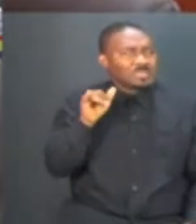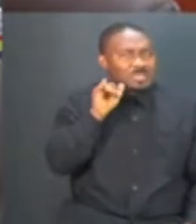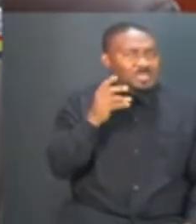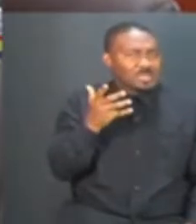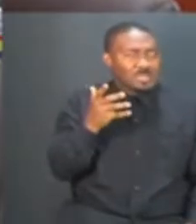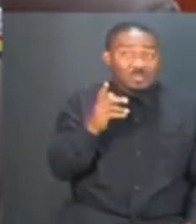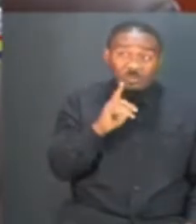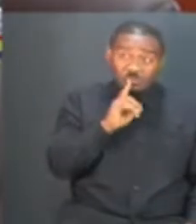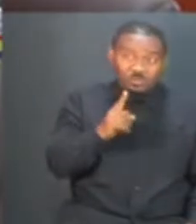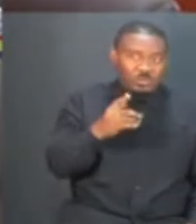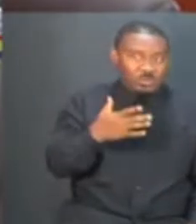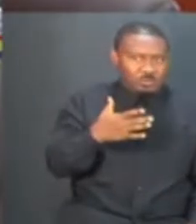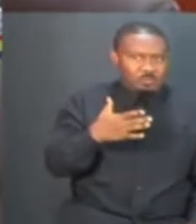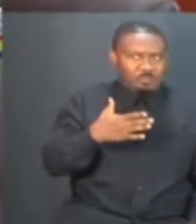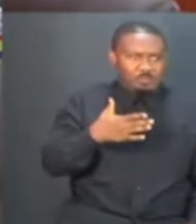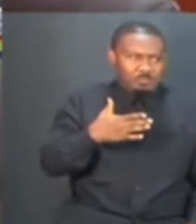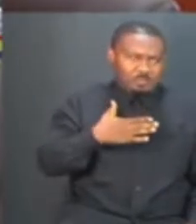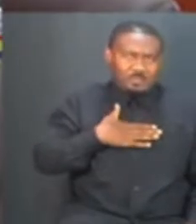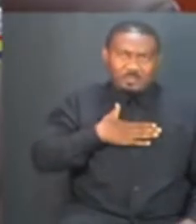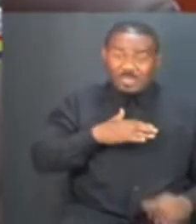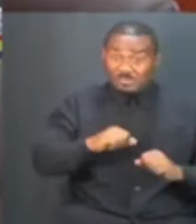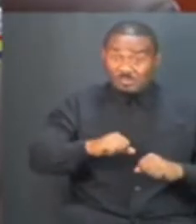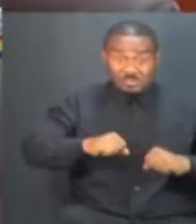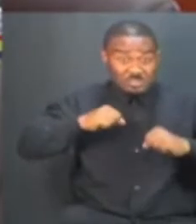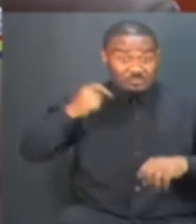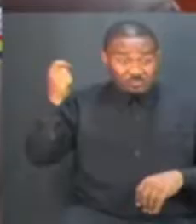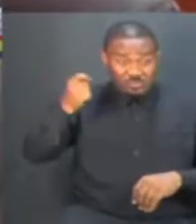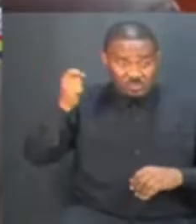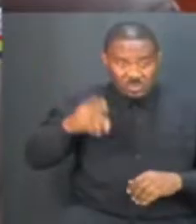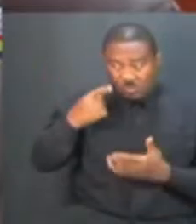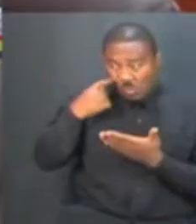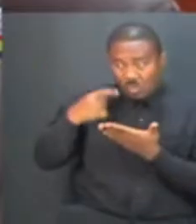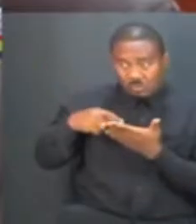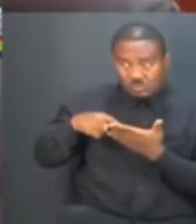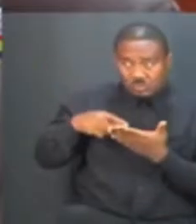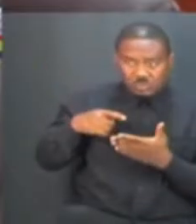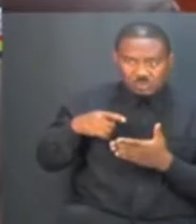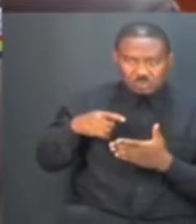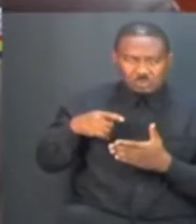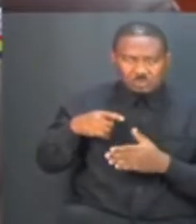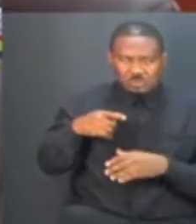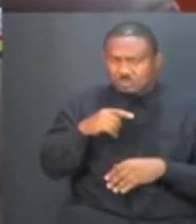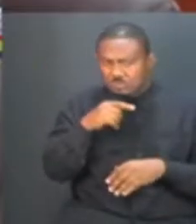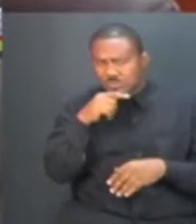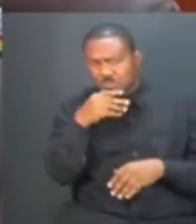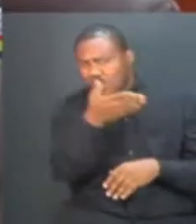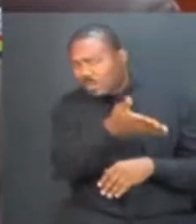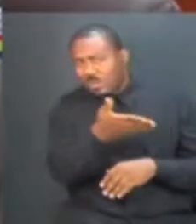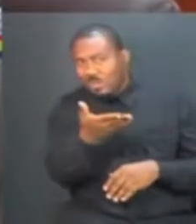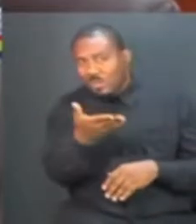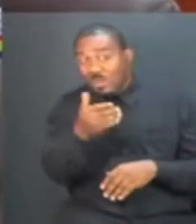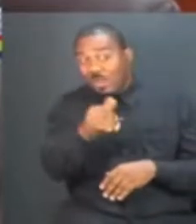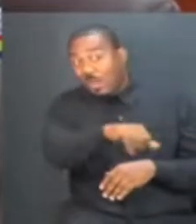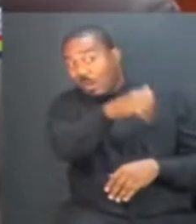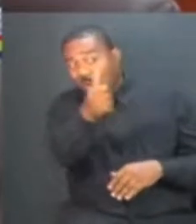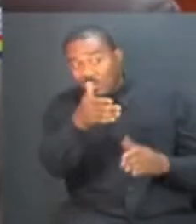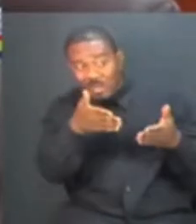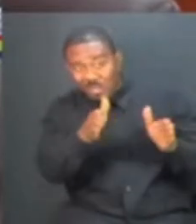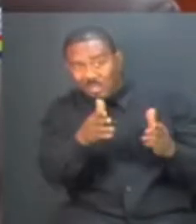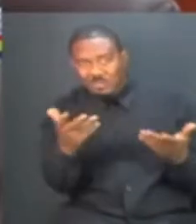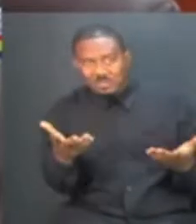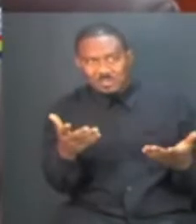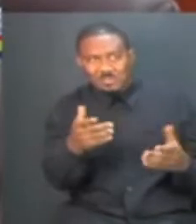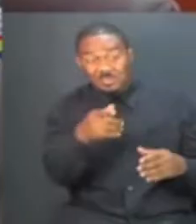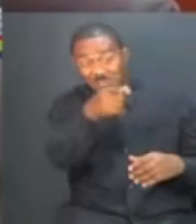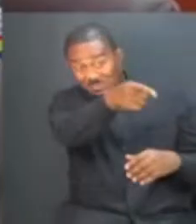was not in the chamber, and he has asked me to, somebody was given the authority to ask the question. So chief whip told me